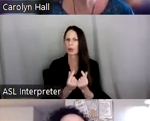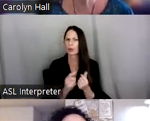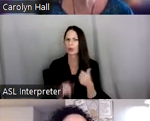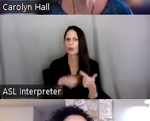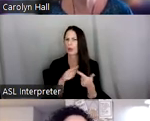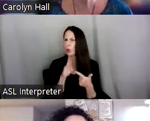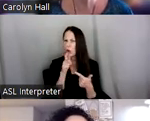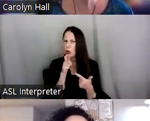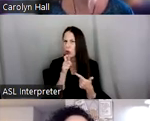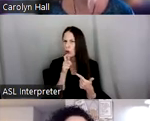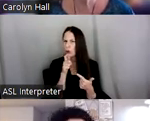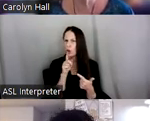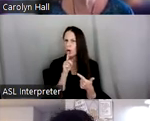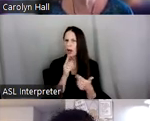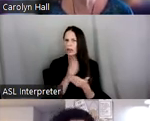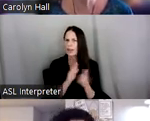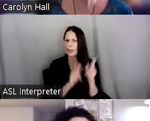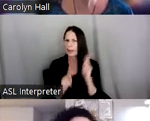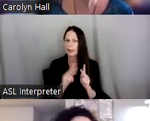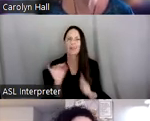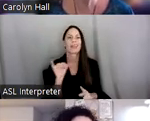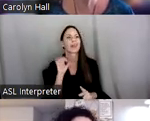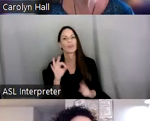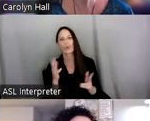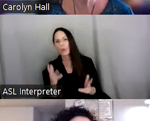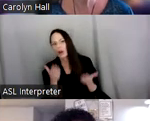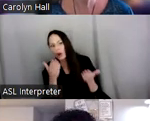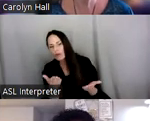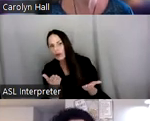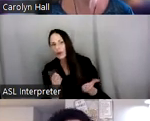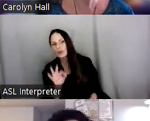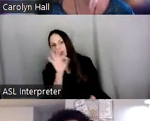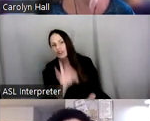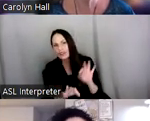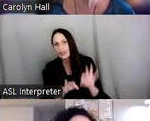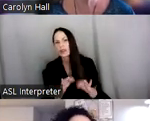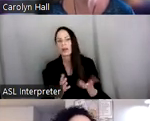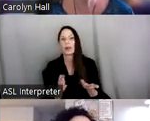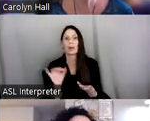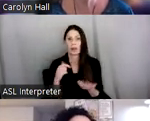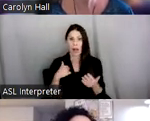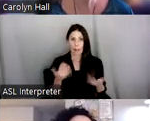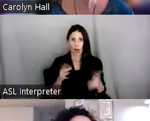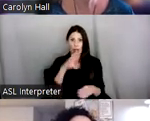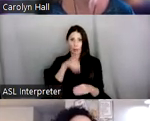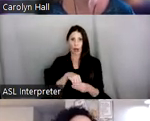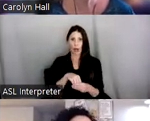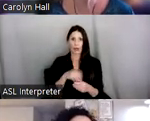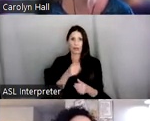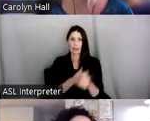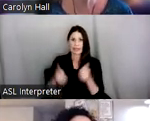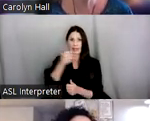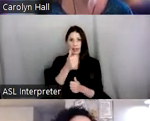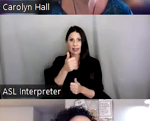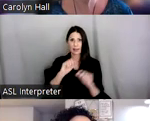if like we want to like offer some suggestions, or because like I'm already a part of like the executive